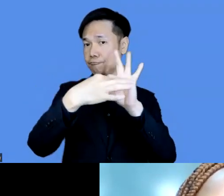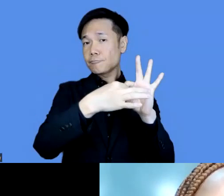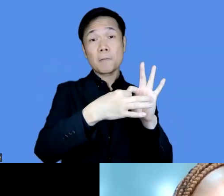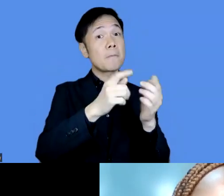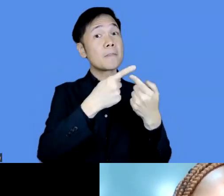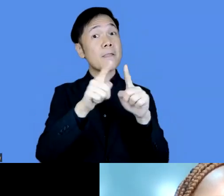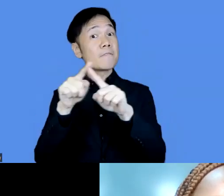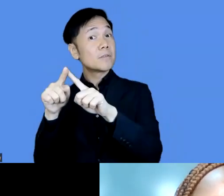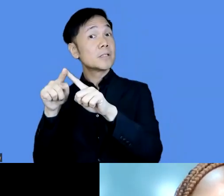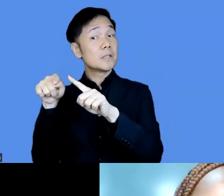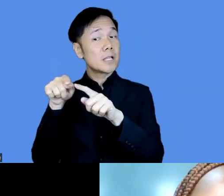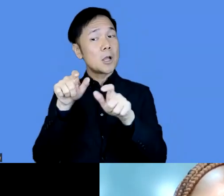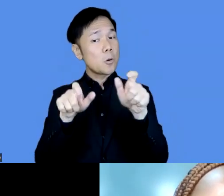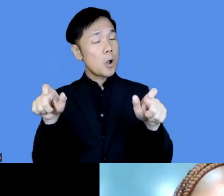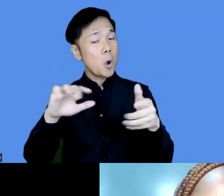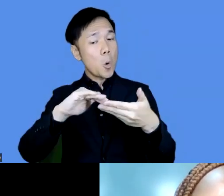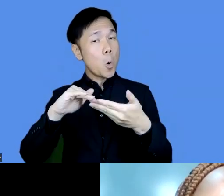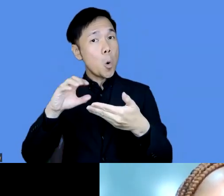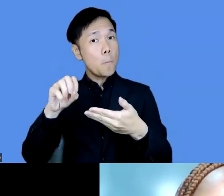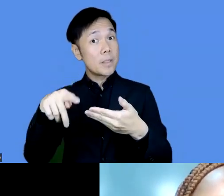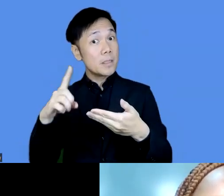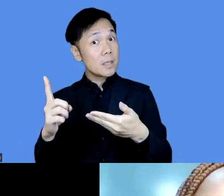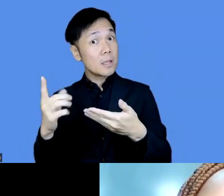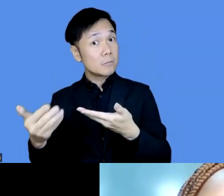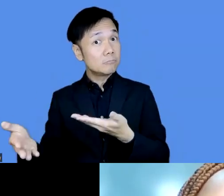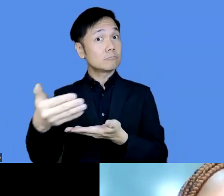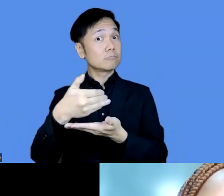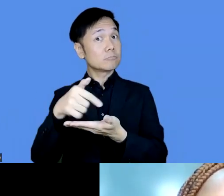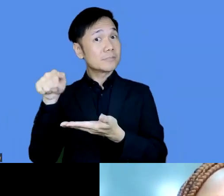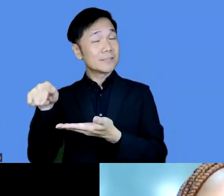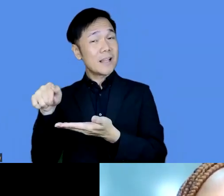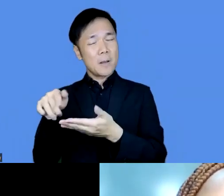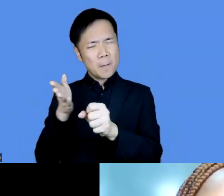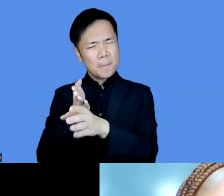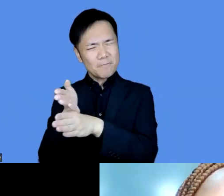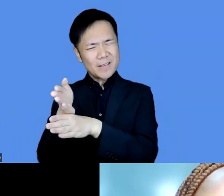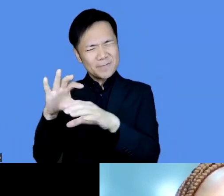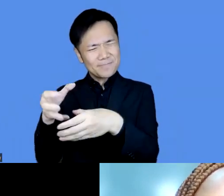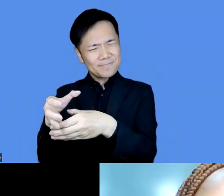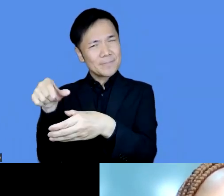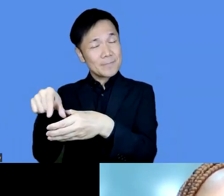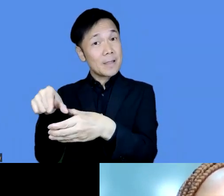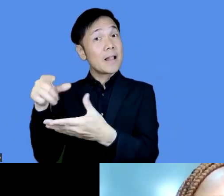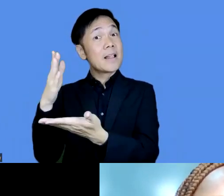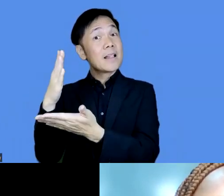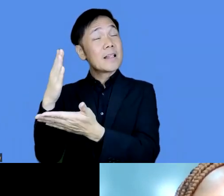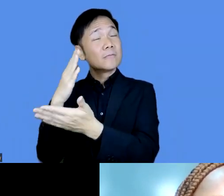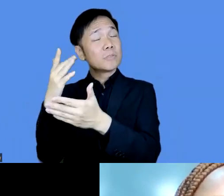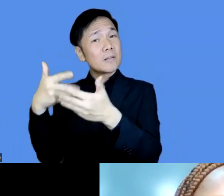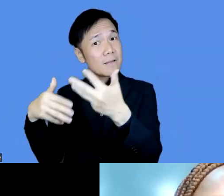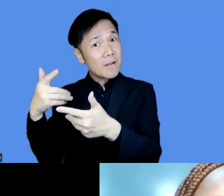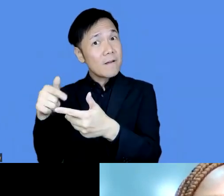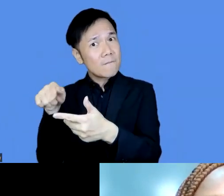including OPDs, for collecting and using sector-specific data on situations of persons